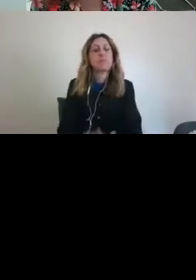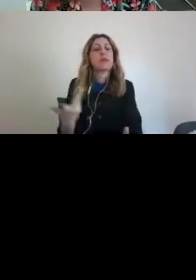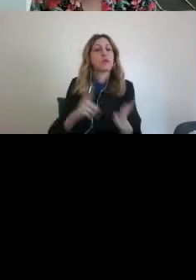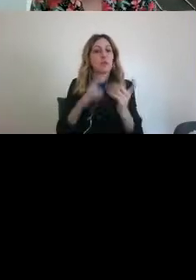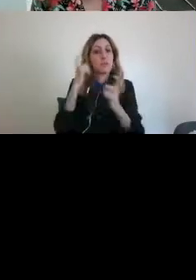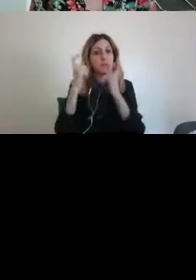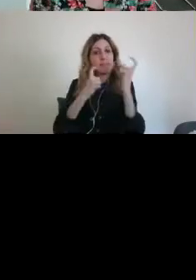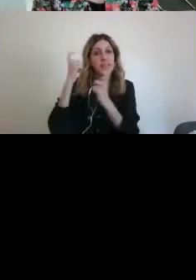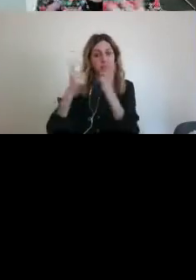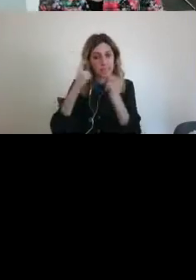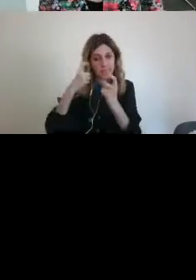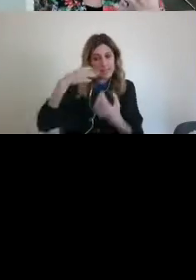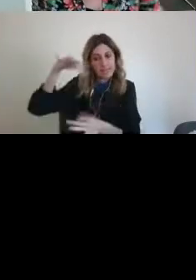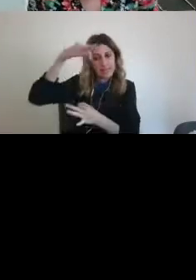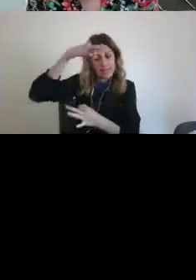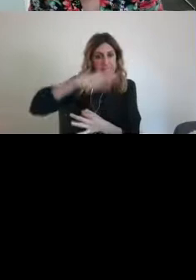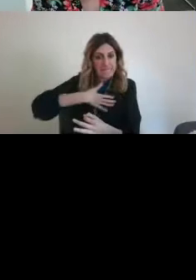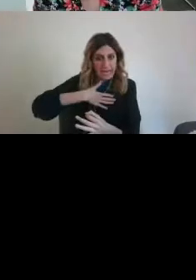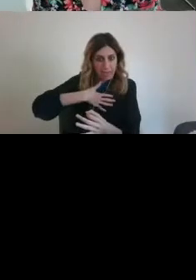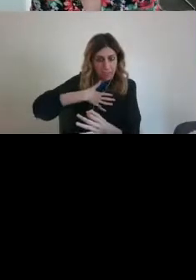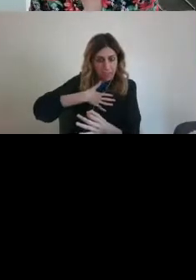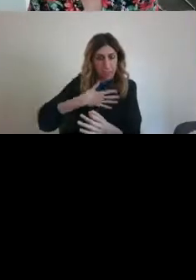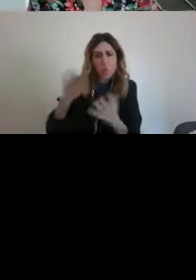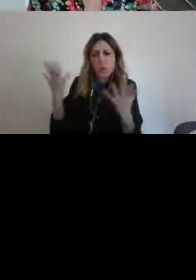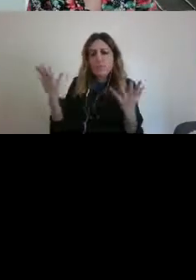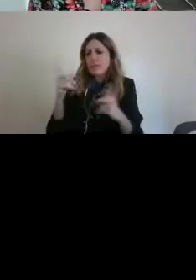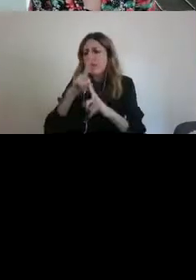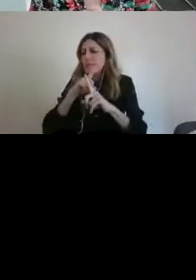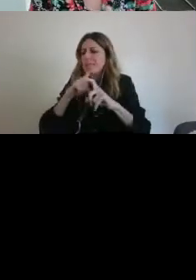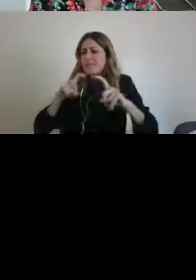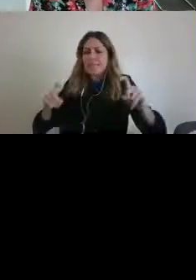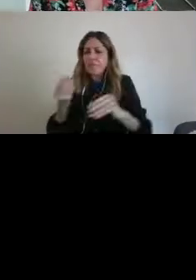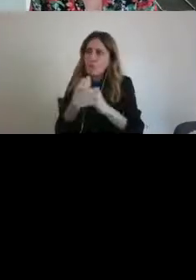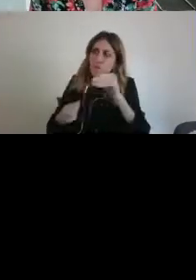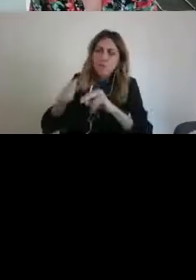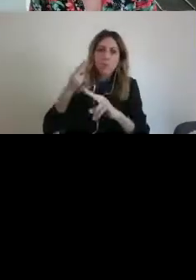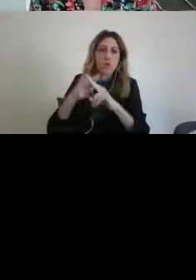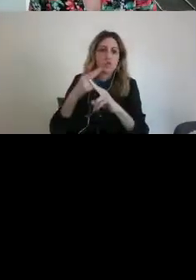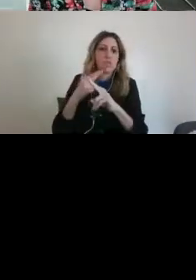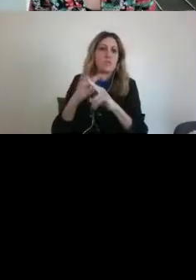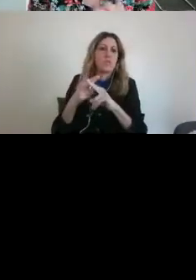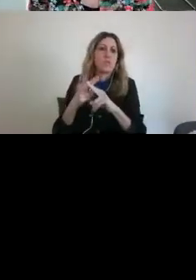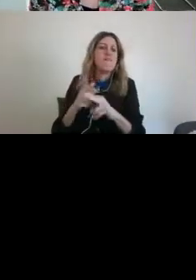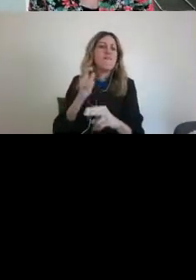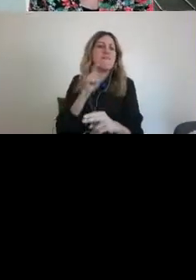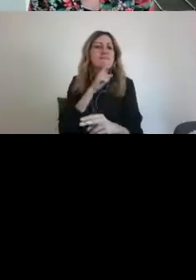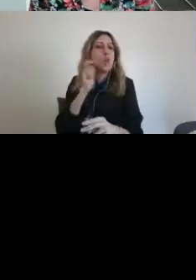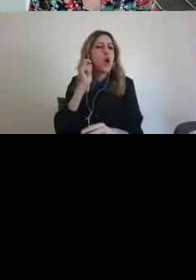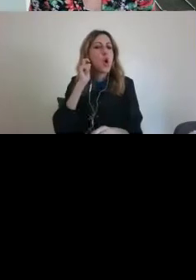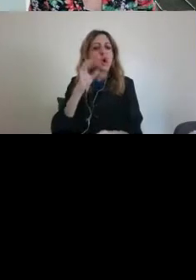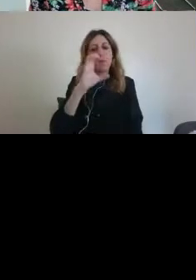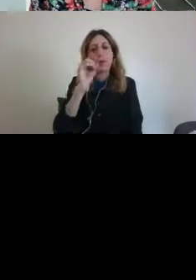ones. And SEO people often refer to the most important articles as cornerstone articles. And these usually